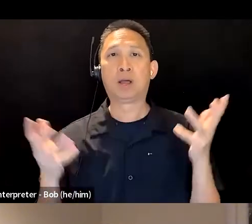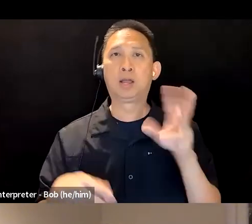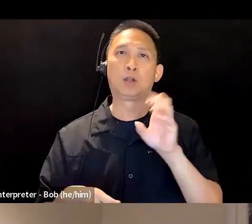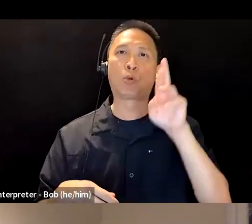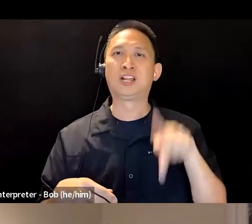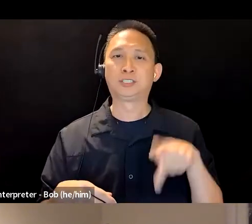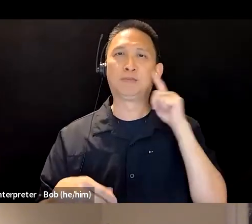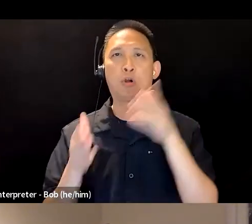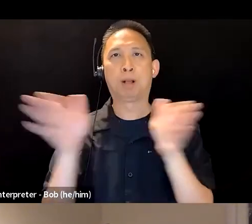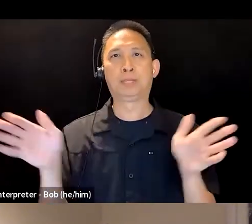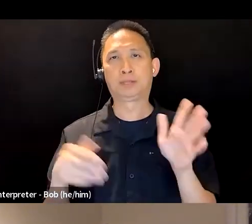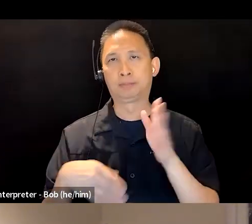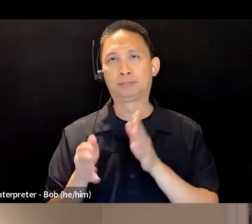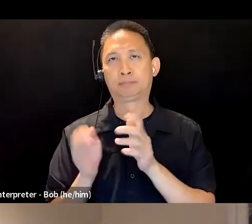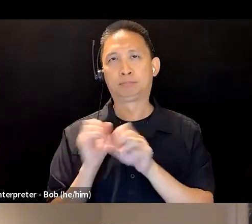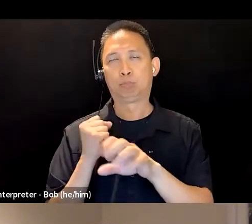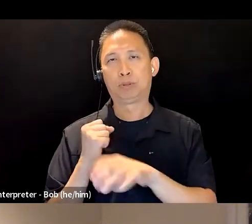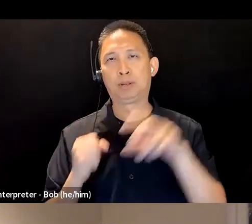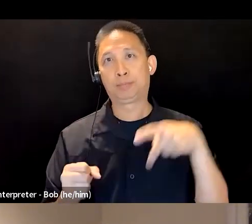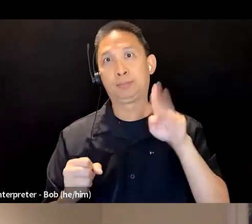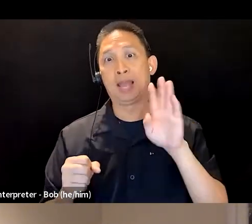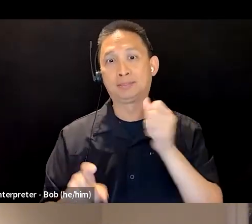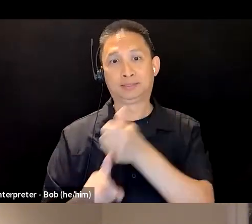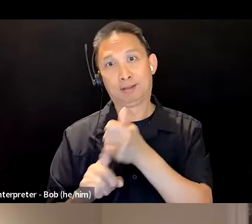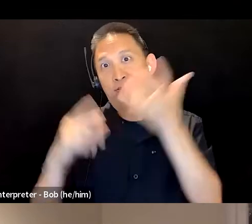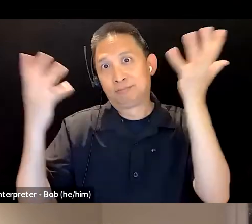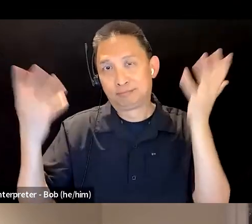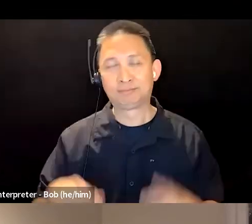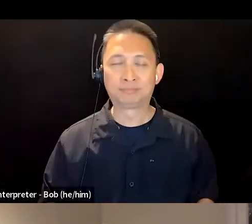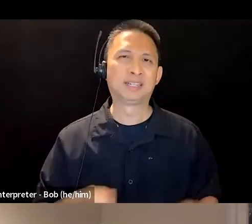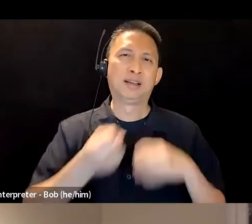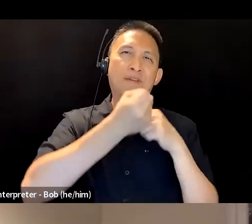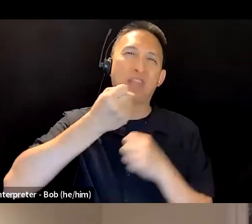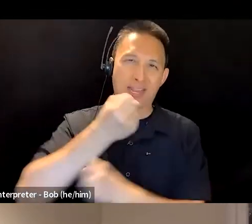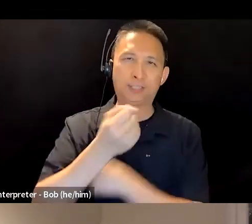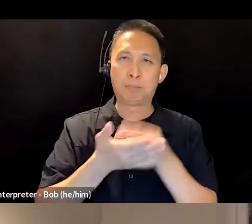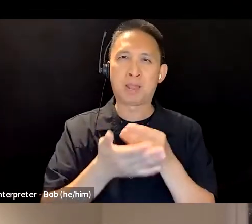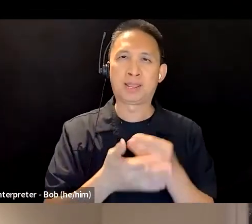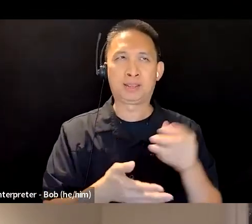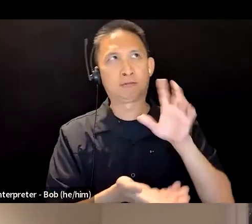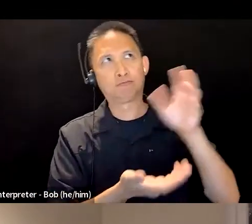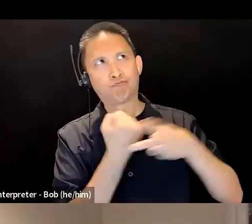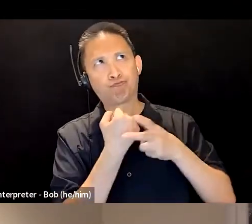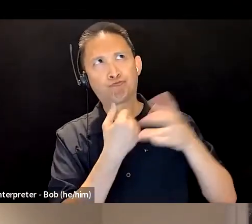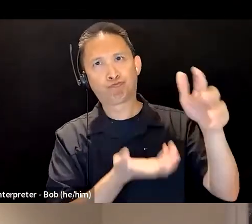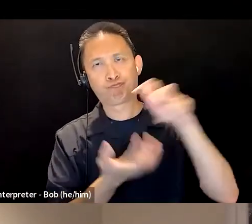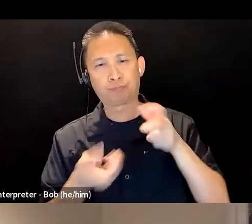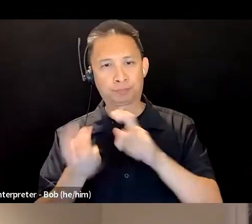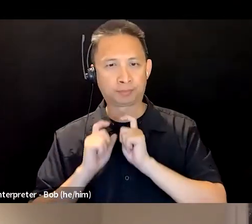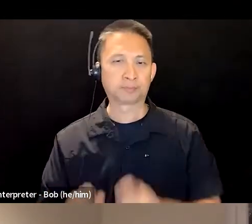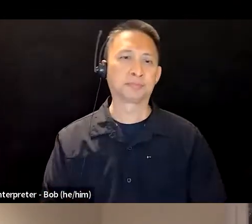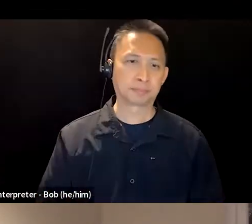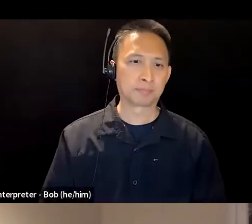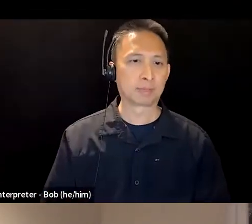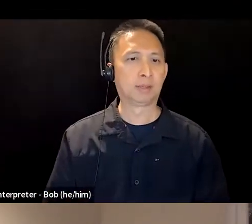Broadcasting. And of course, foundations, but its mission really is nonpartisan,